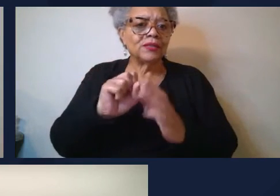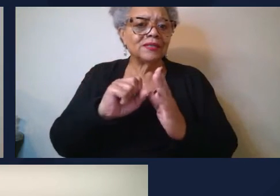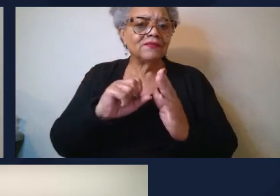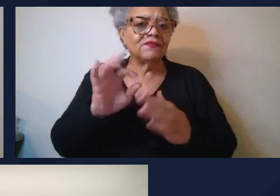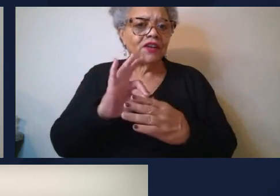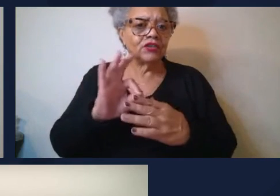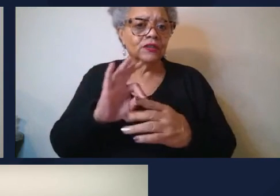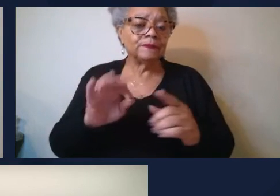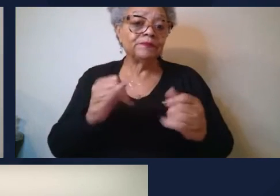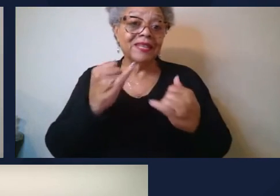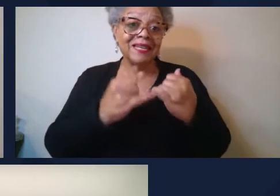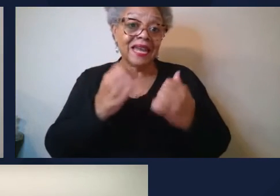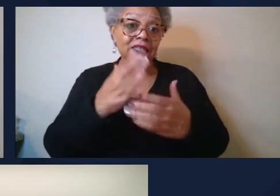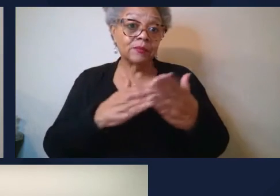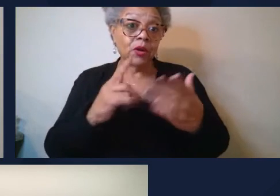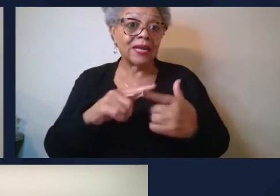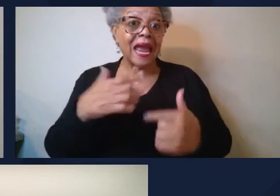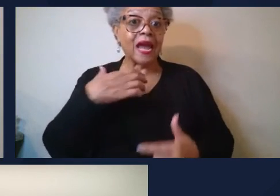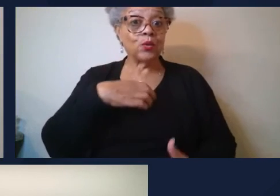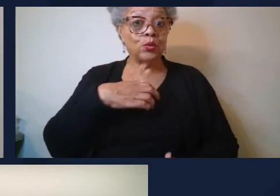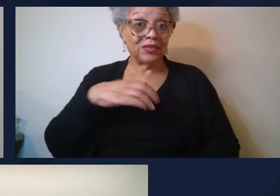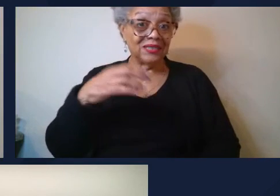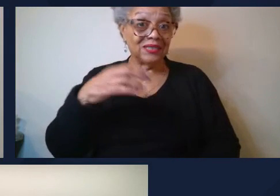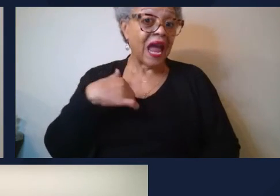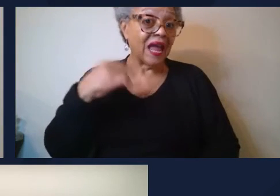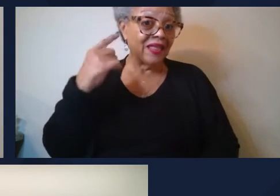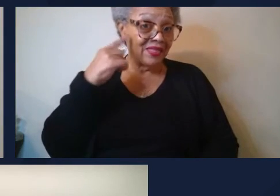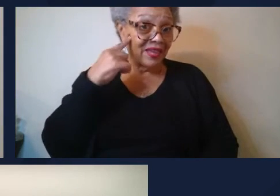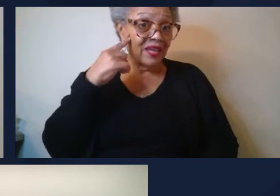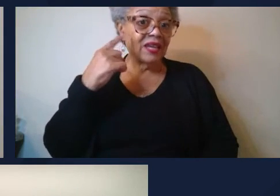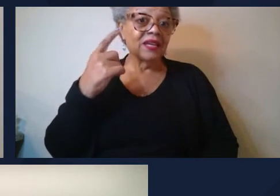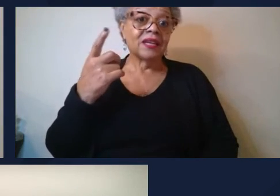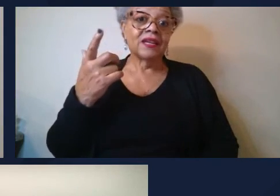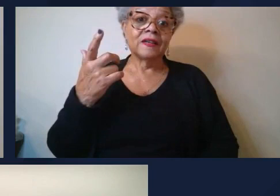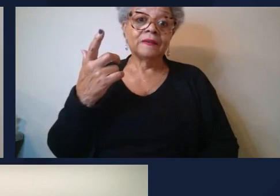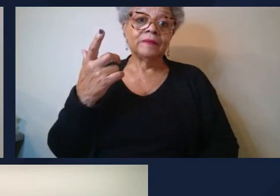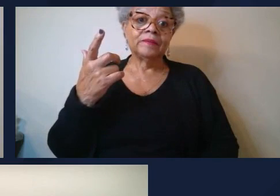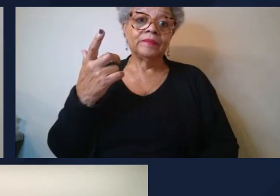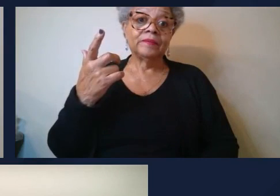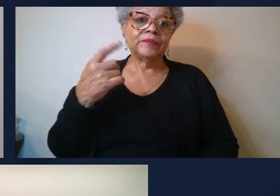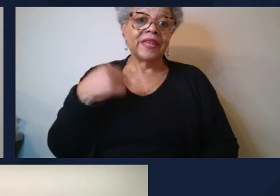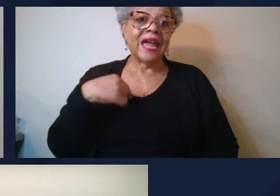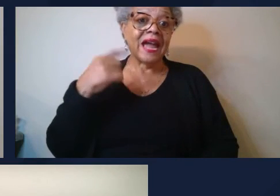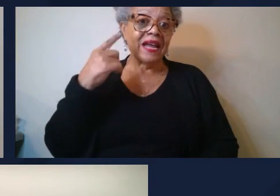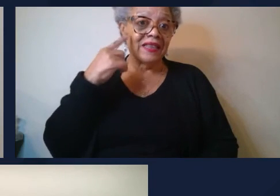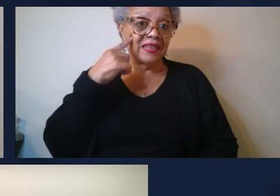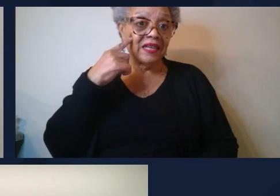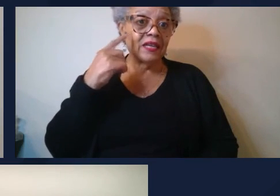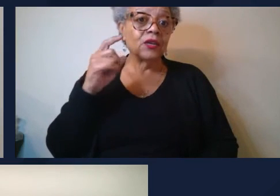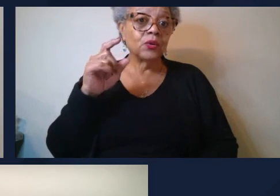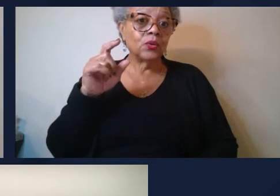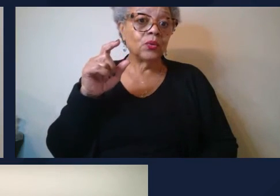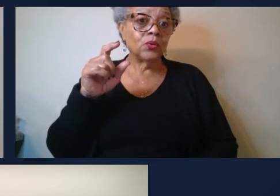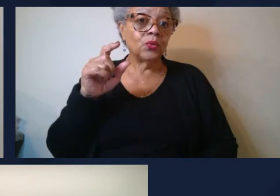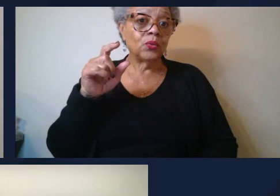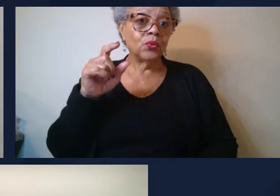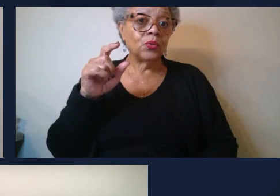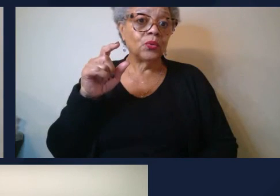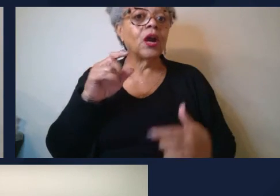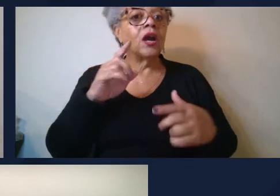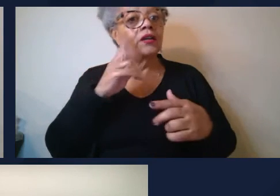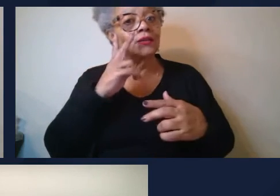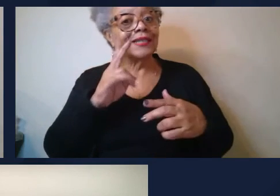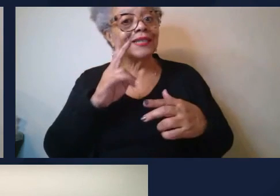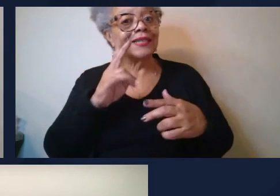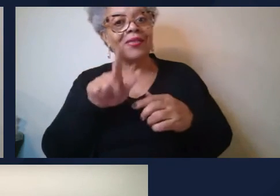to the host's immune function. wish we know there, if we know that, then I think, I think we should have one another part. Honestly, on the other